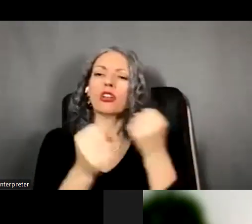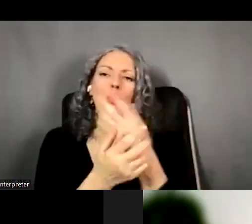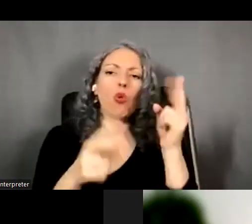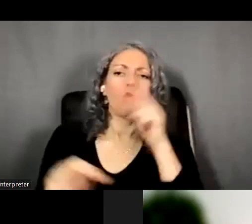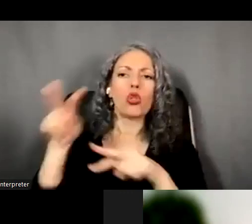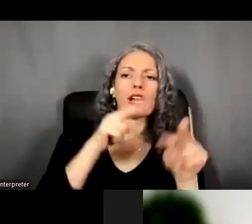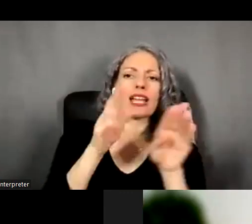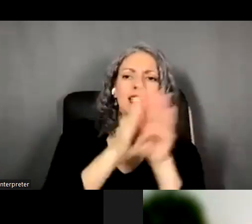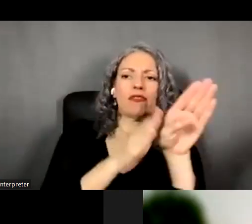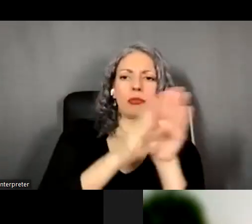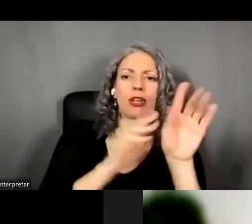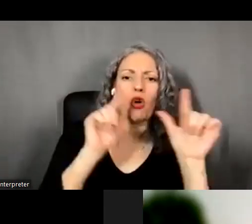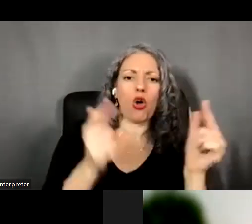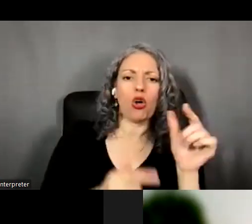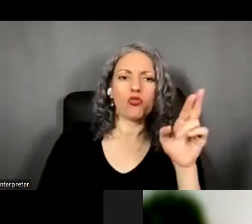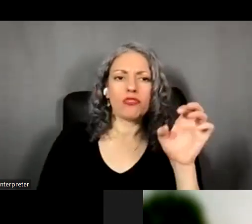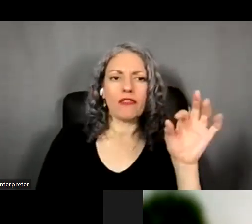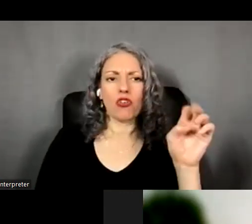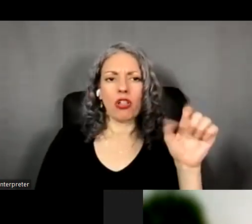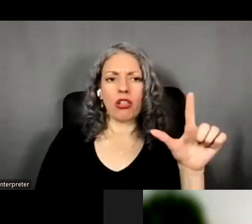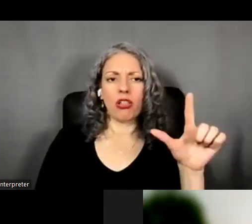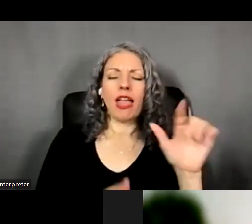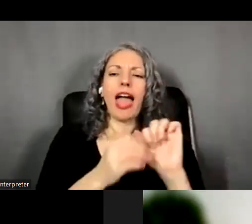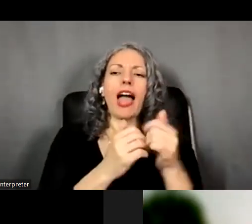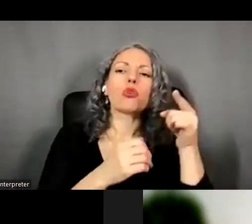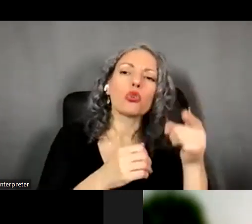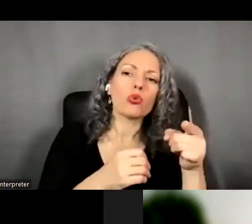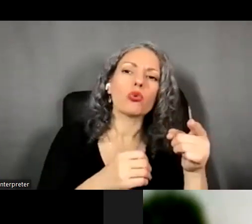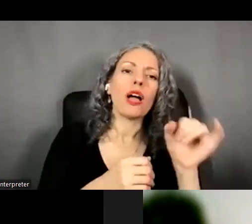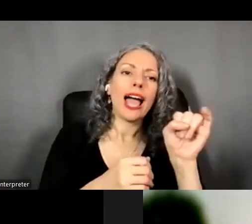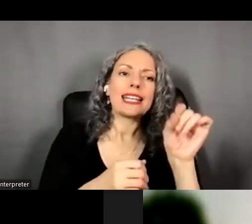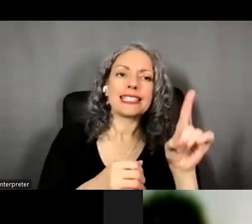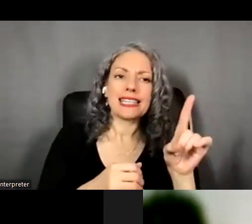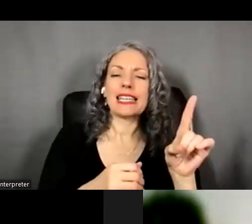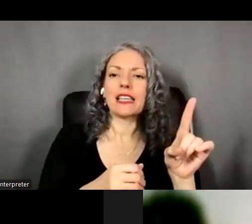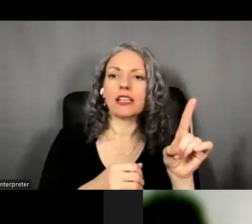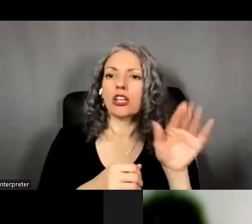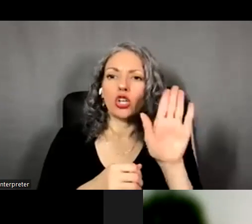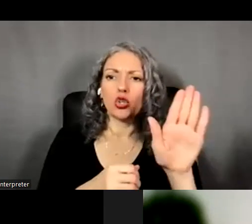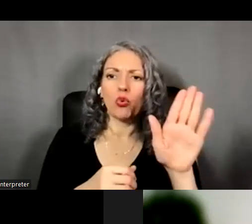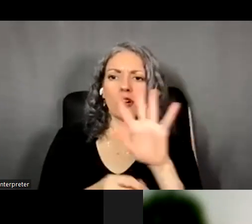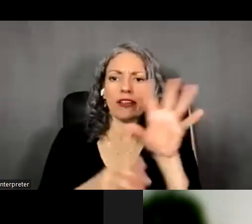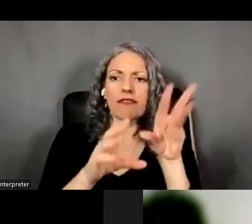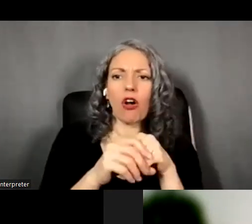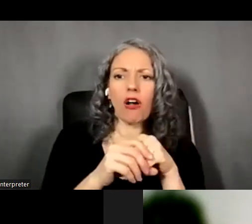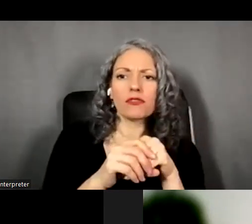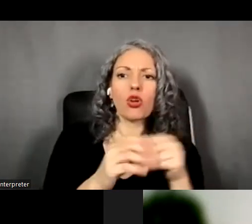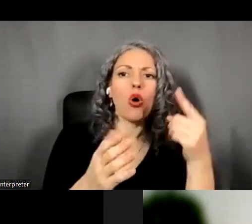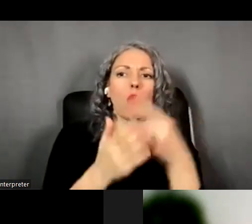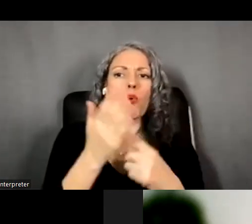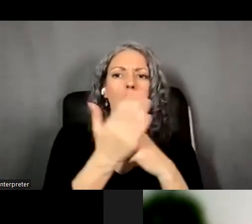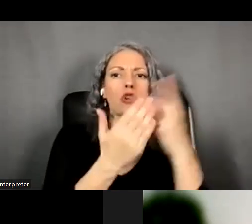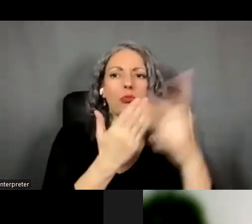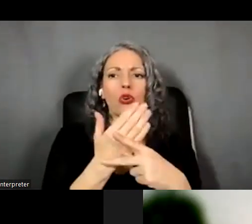developing the whole referral pipeline for how you, identify, your participants, what your program workflows